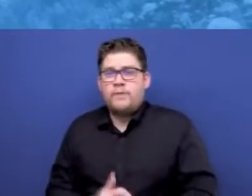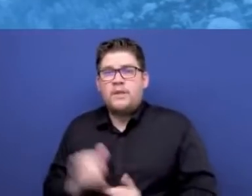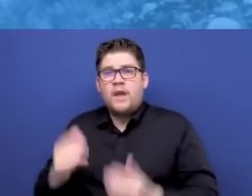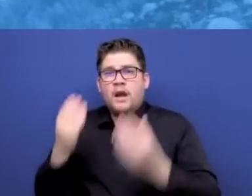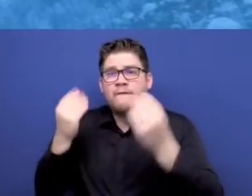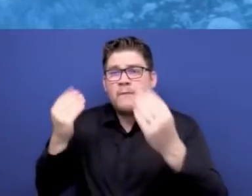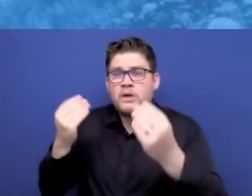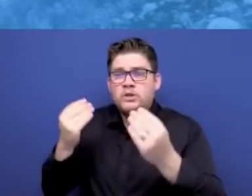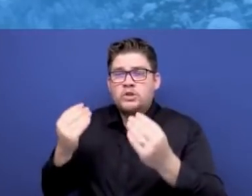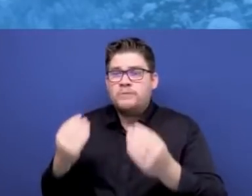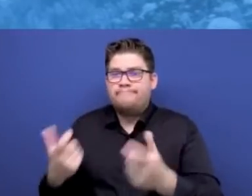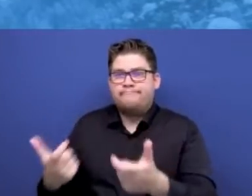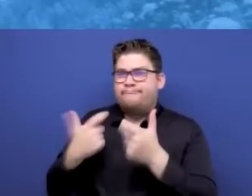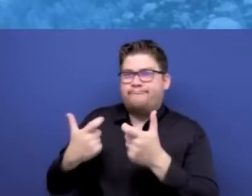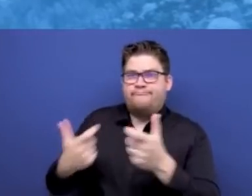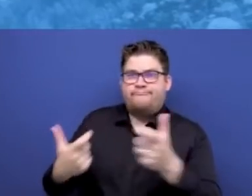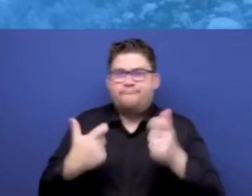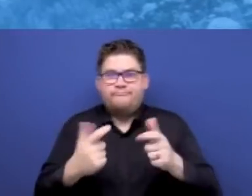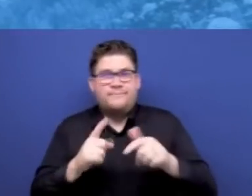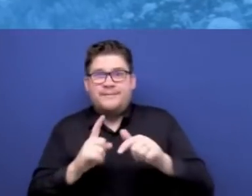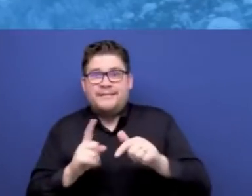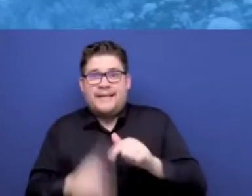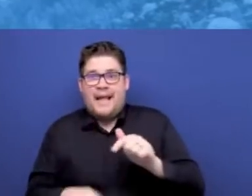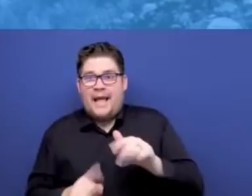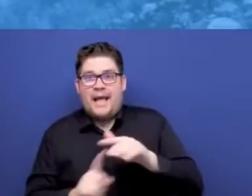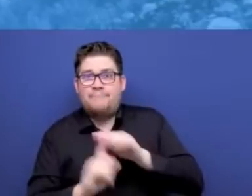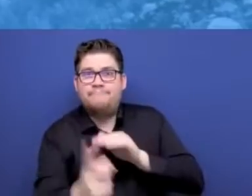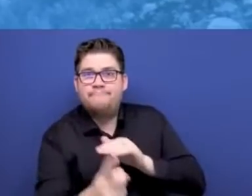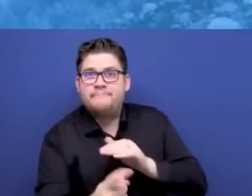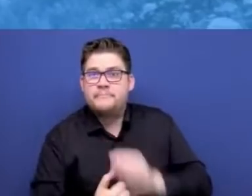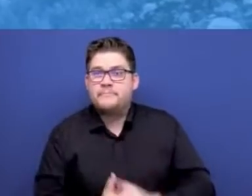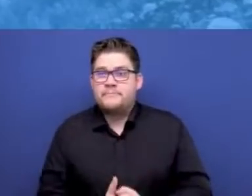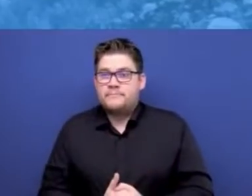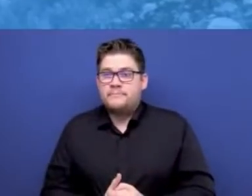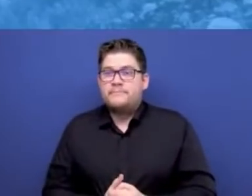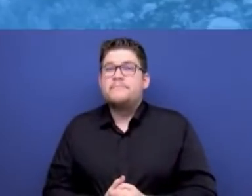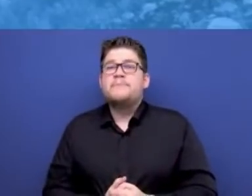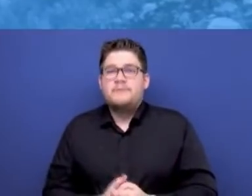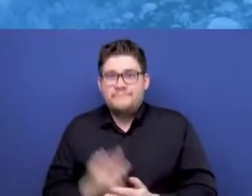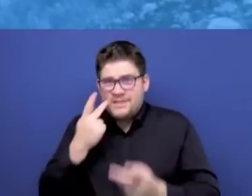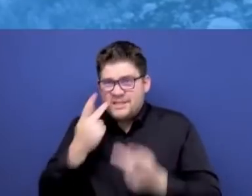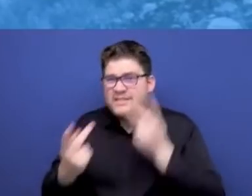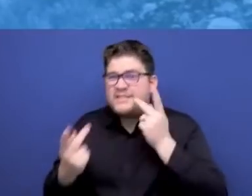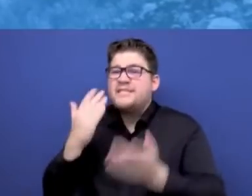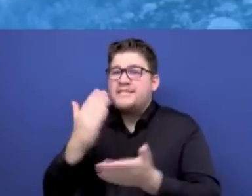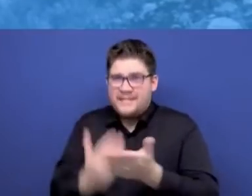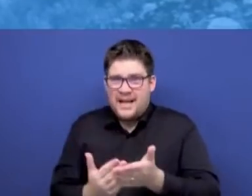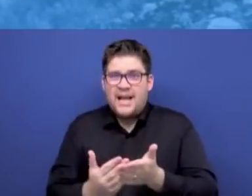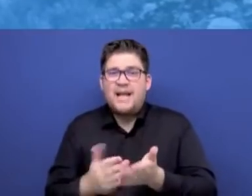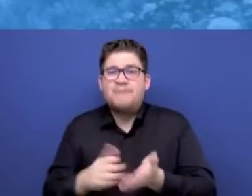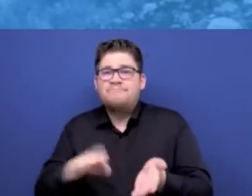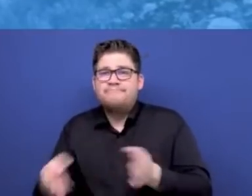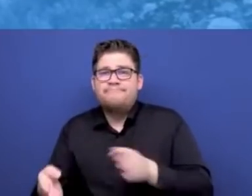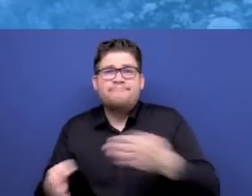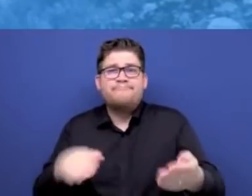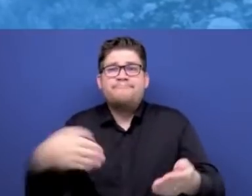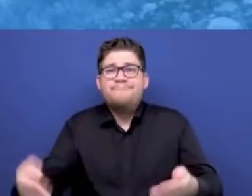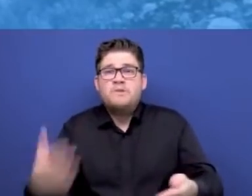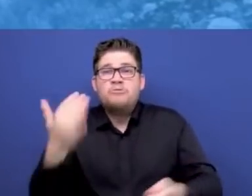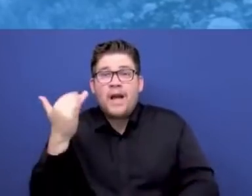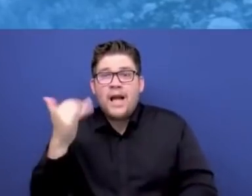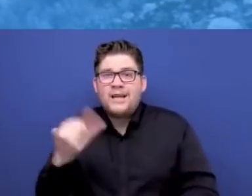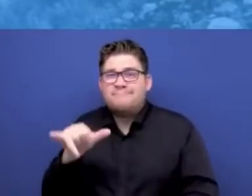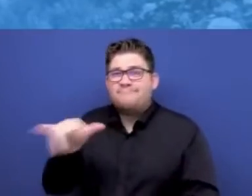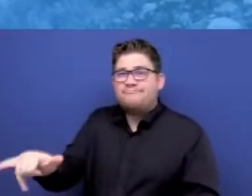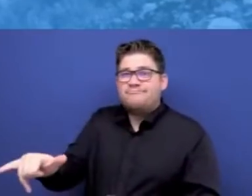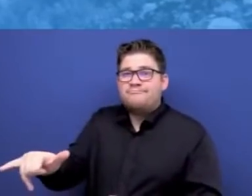numerous fatalities that have occurred when people chose to remain behind and decided to leave only when the fire got closer. So I